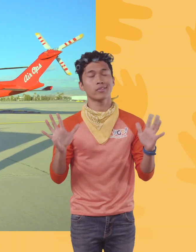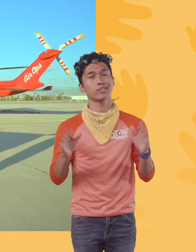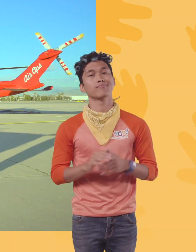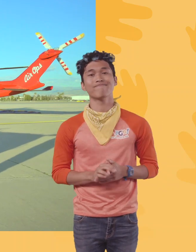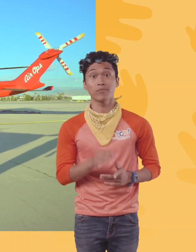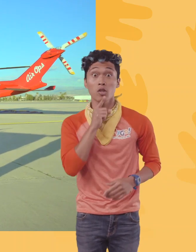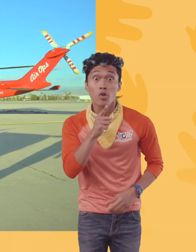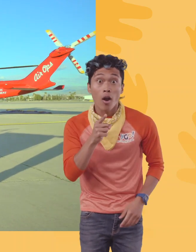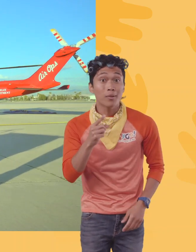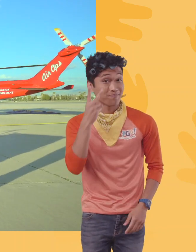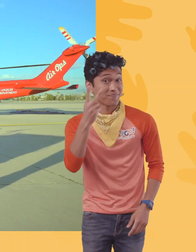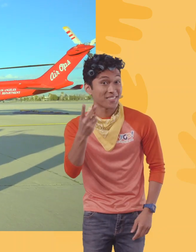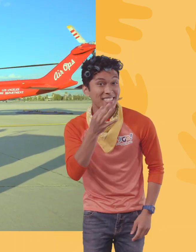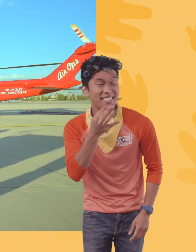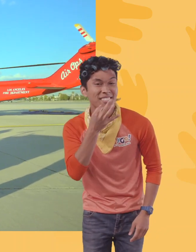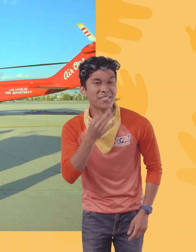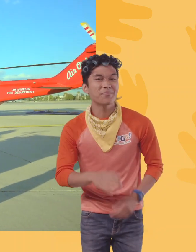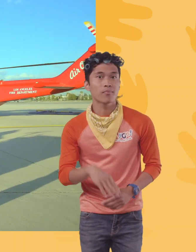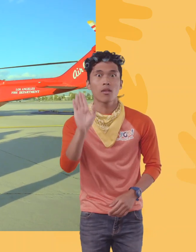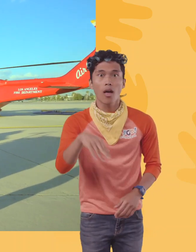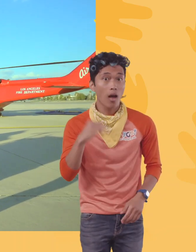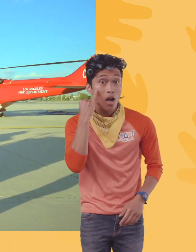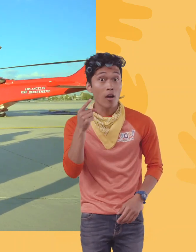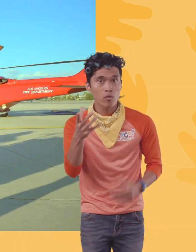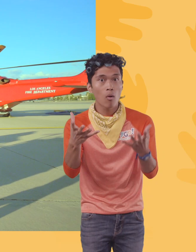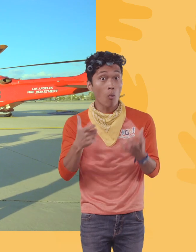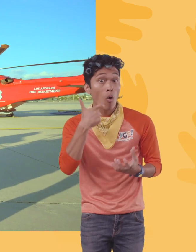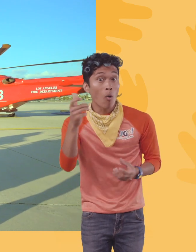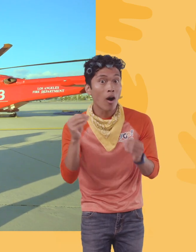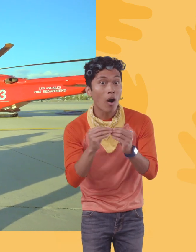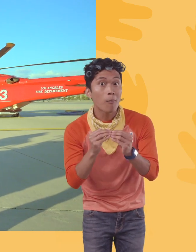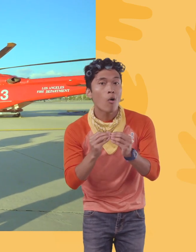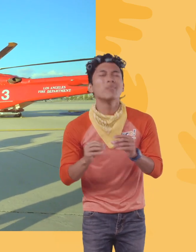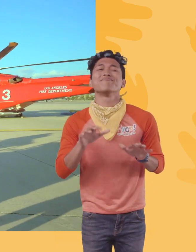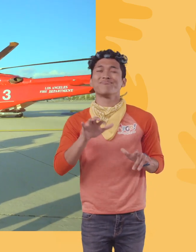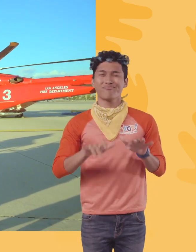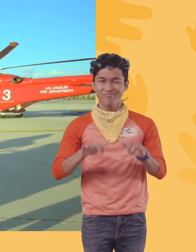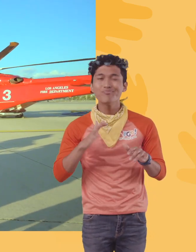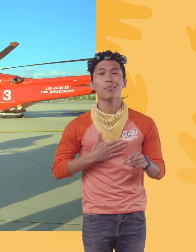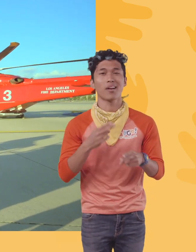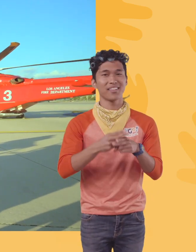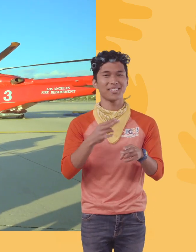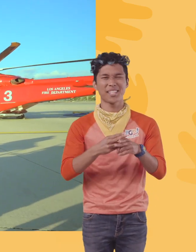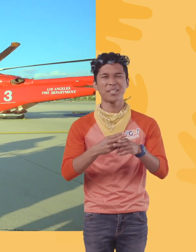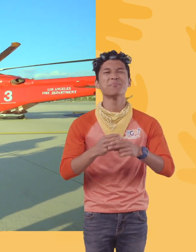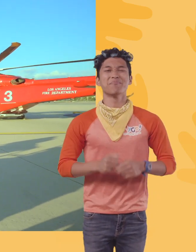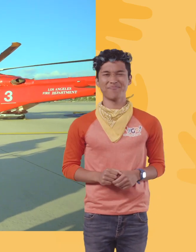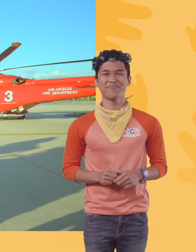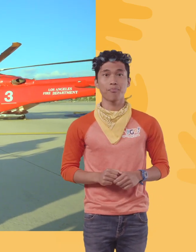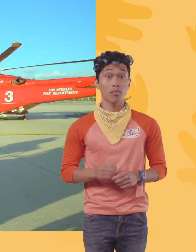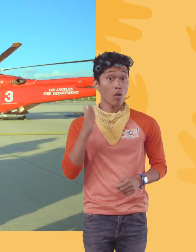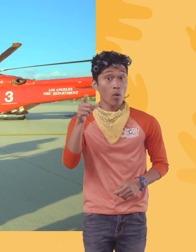End of this video. So, sure, I'll see you around. But hey, if you want to watch more of my videos, all you have to do is search for